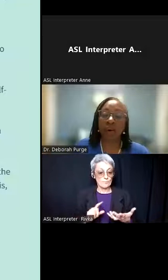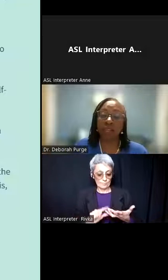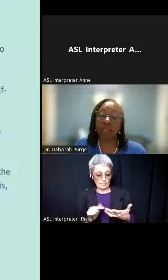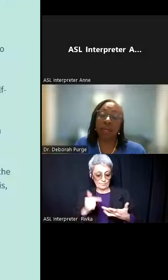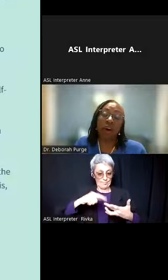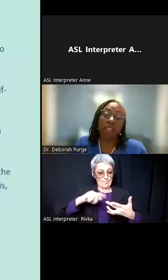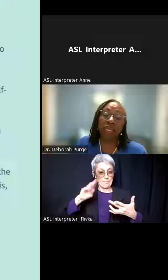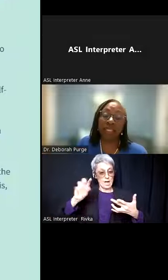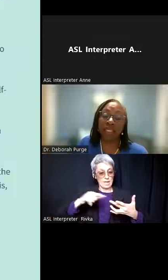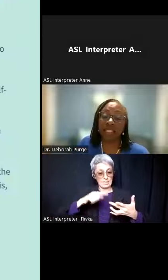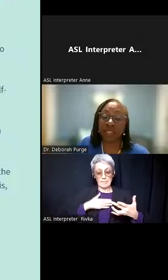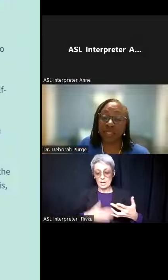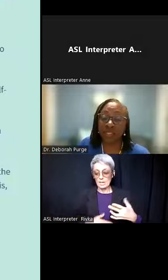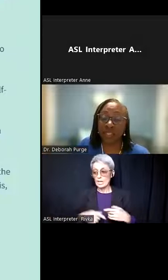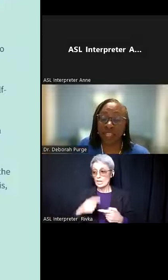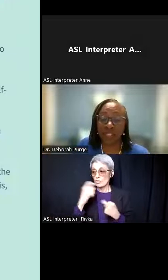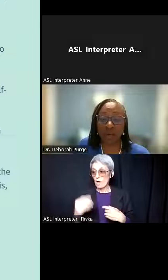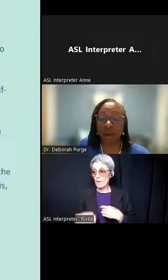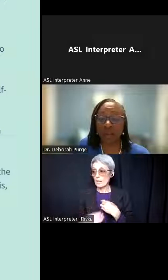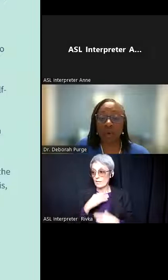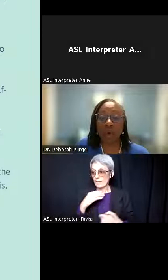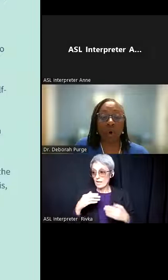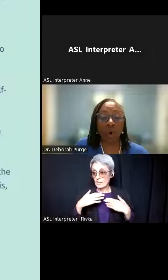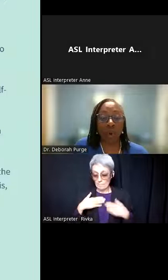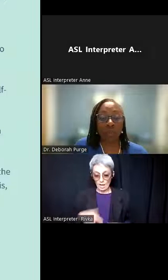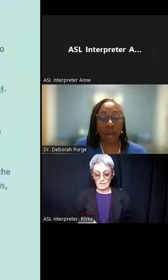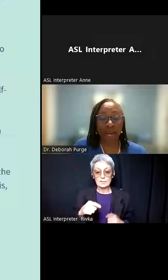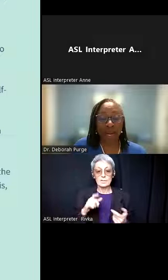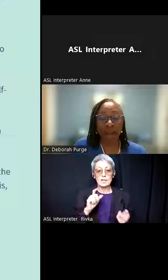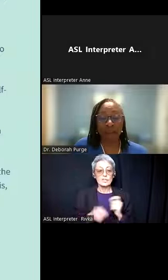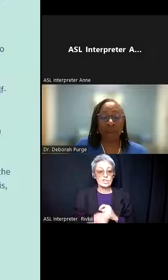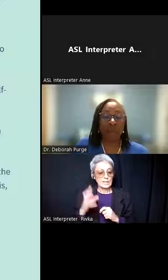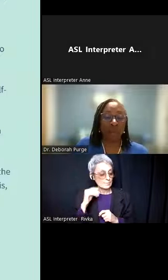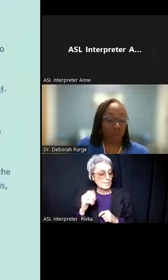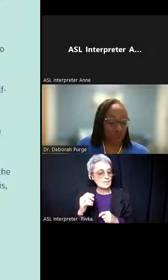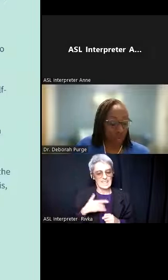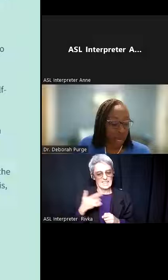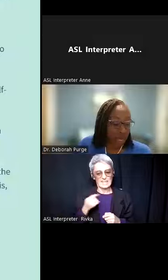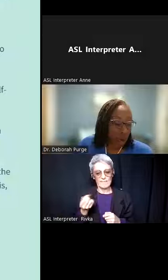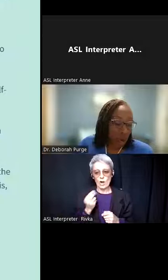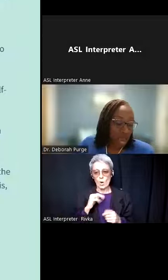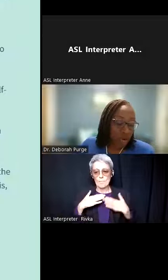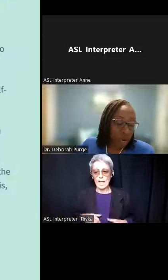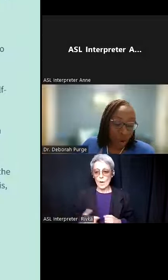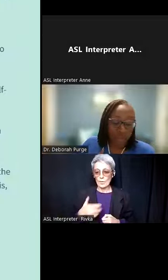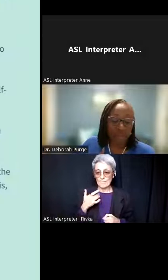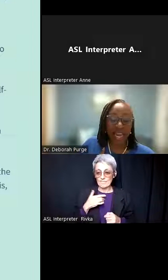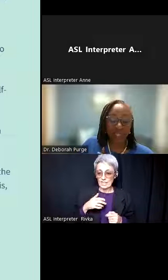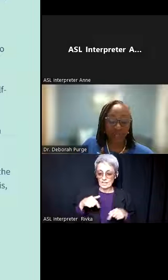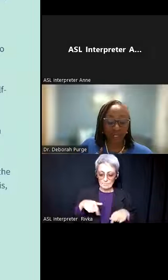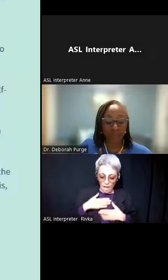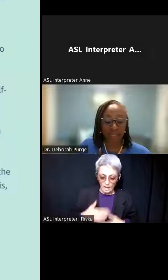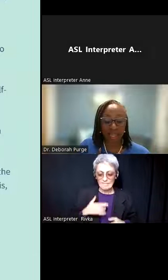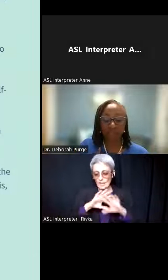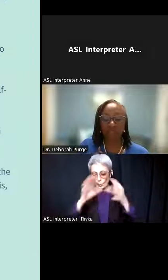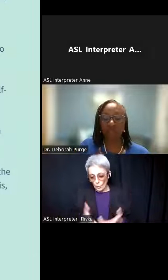how our senses experience a sensation of our own body and the world. You know, I don't know if I can